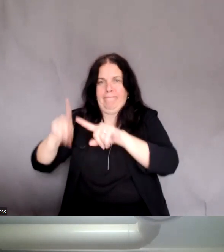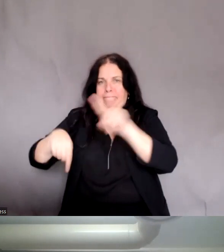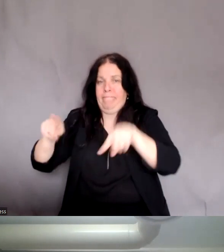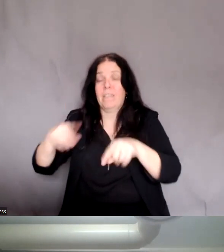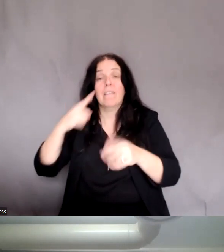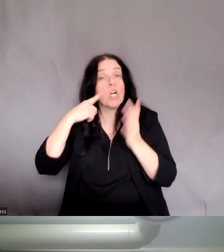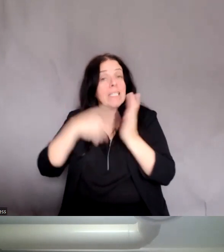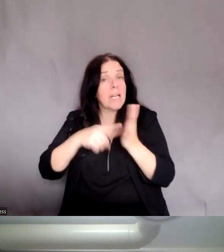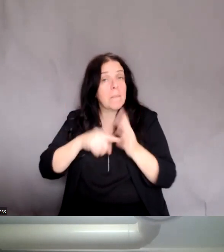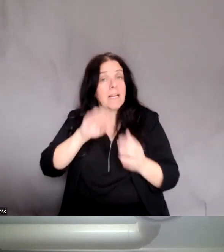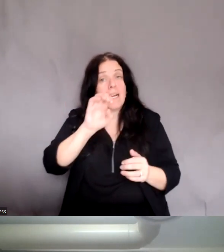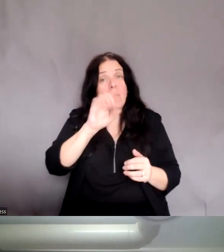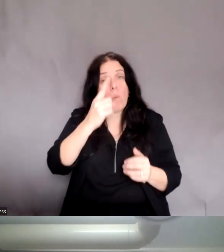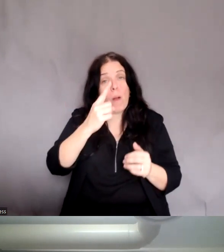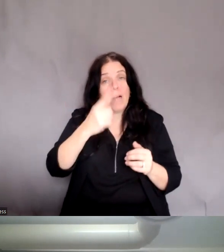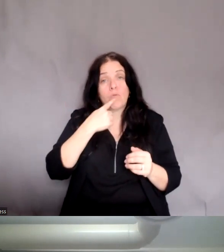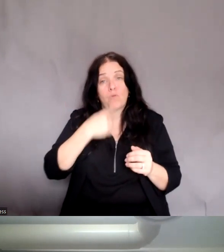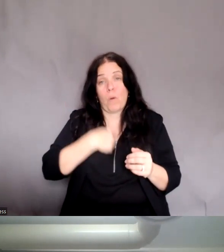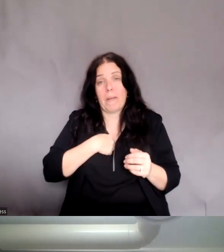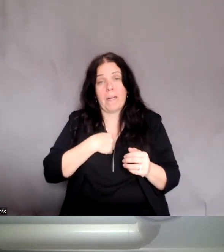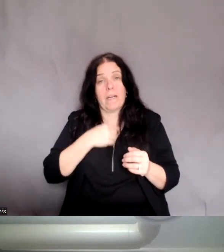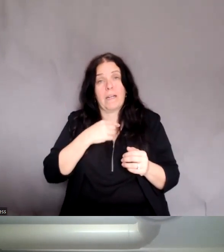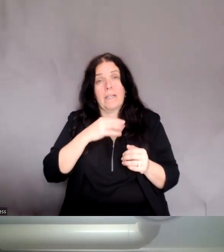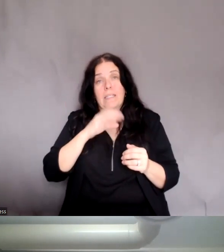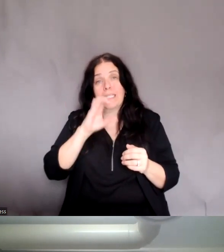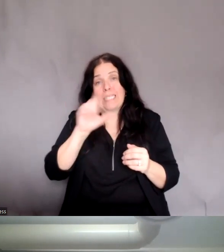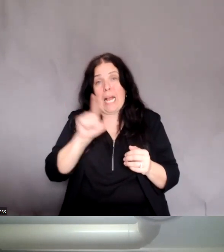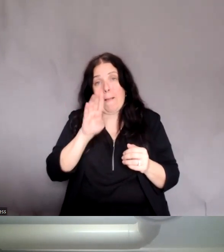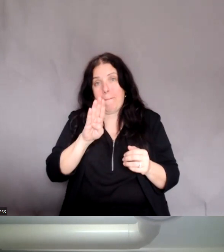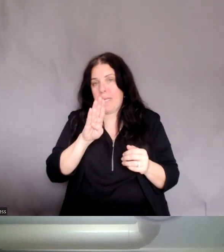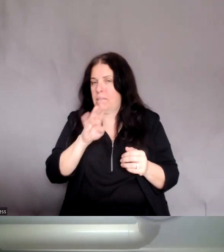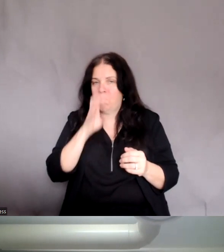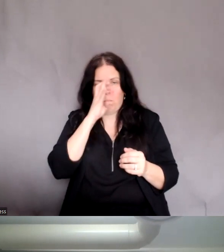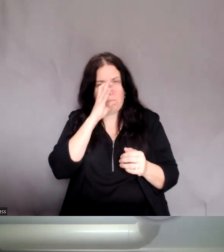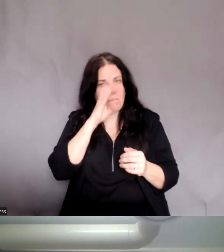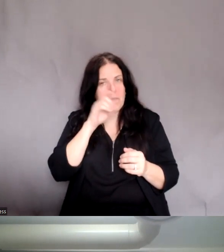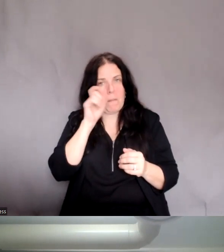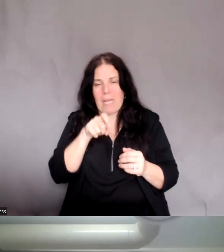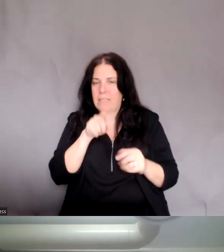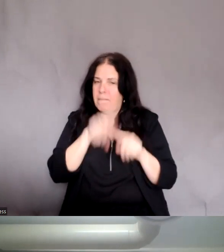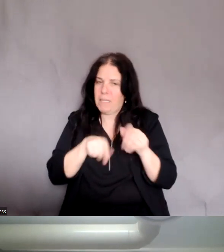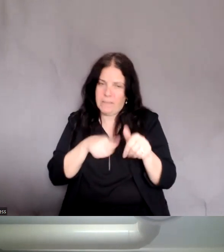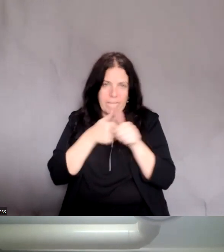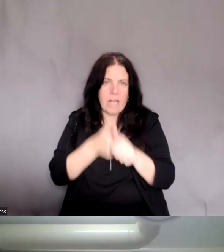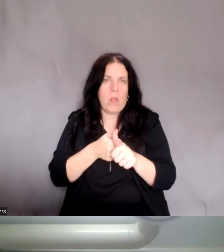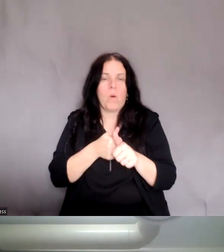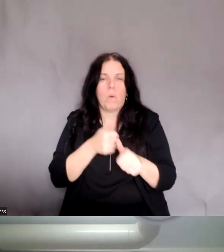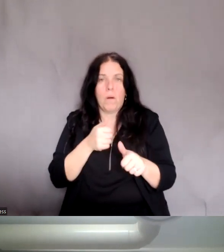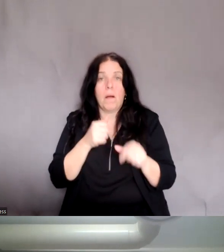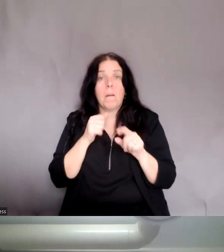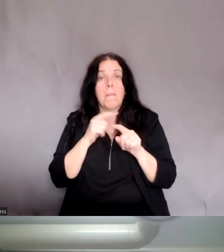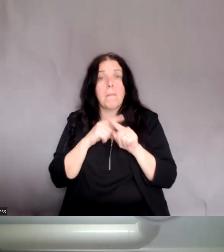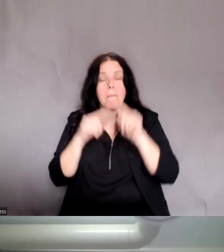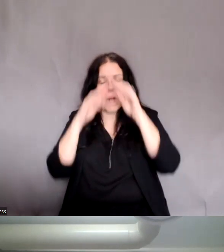that CLB was a hard line and was not allowed to go outside of that. So what